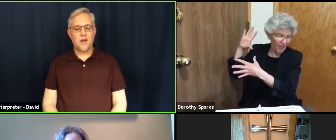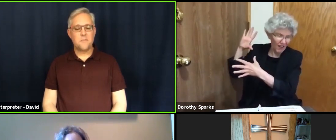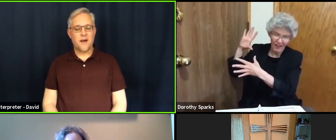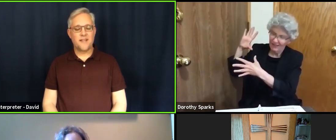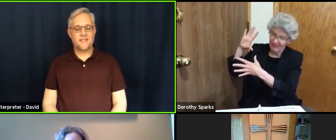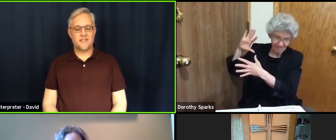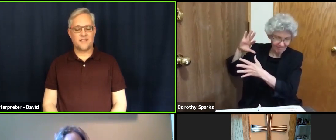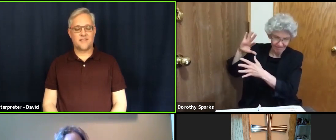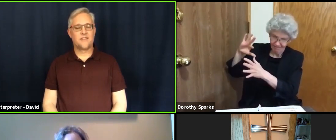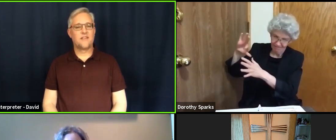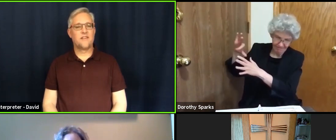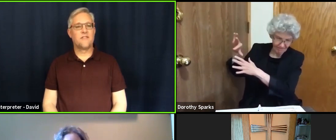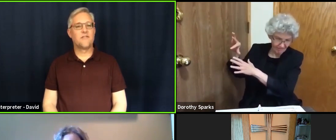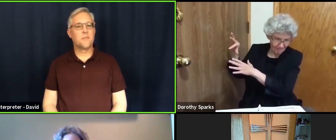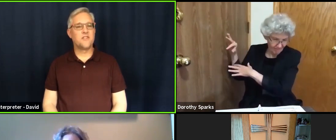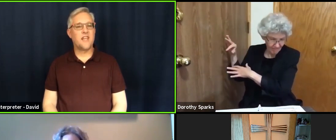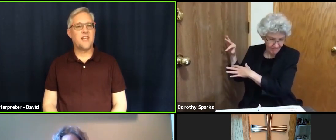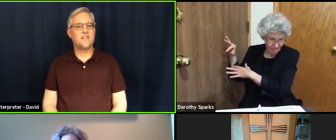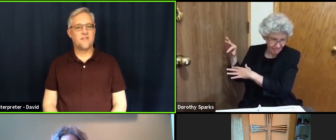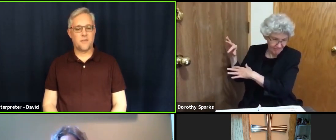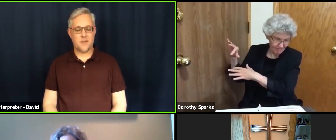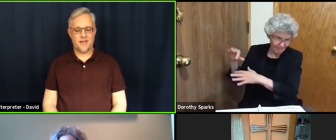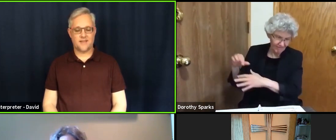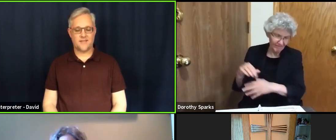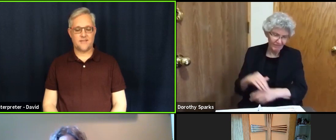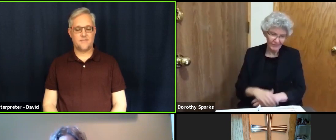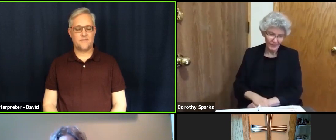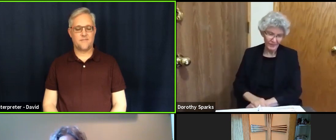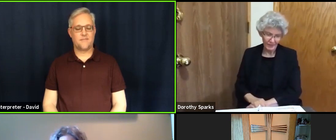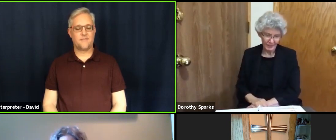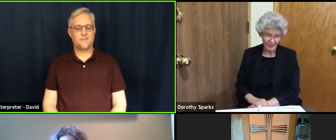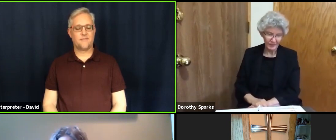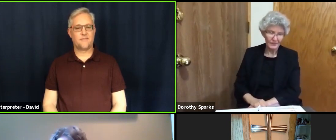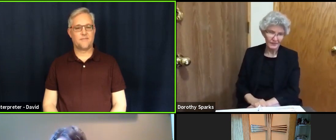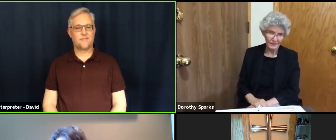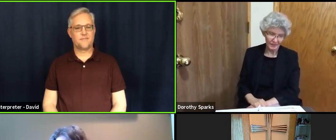And unbinds us from the chains of the past.